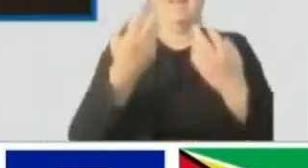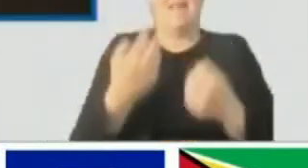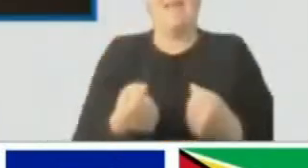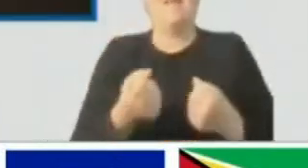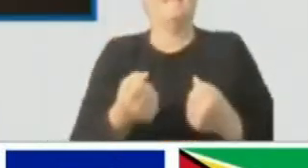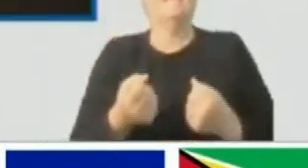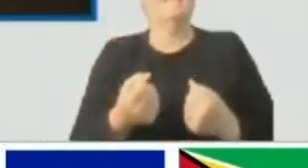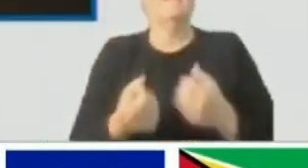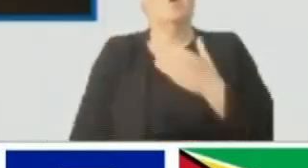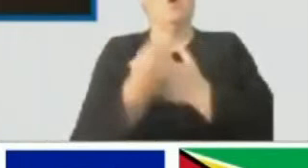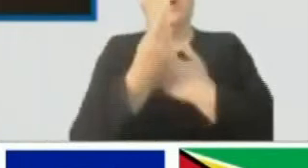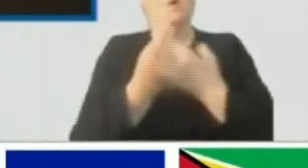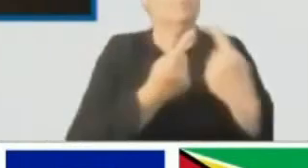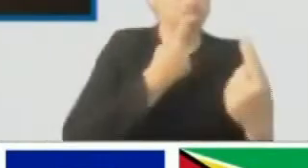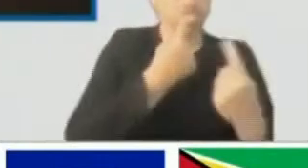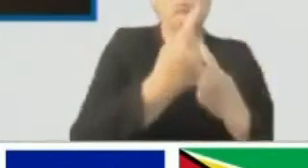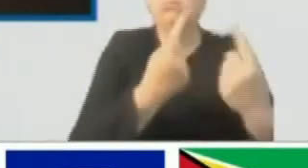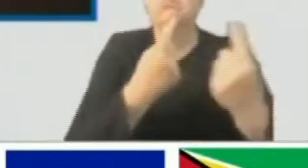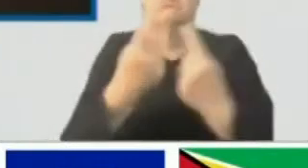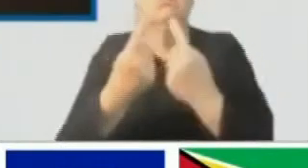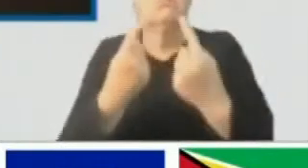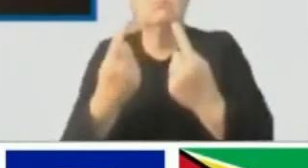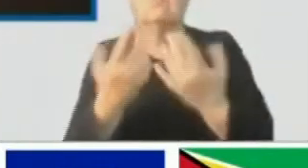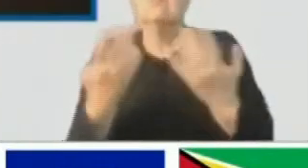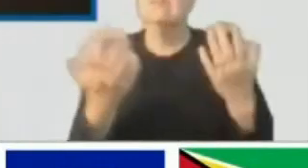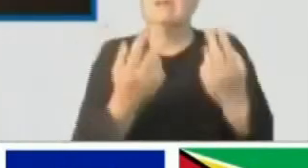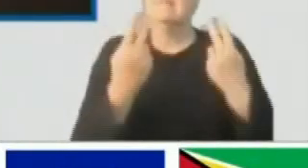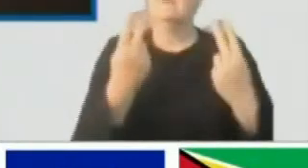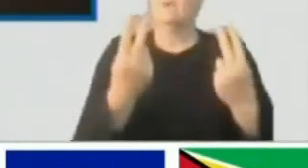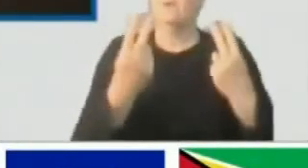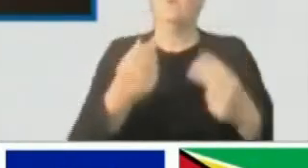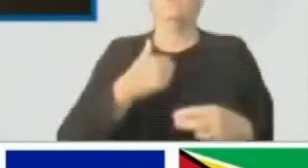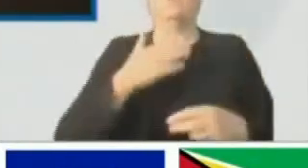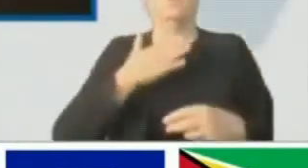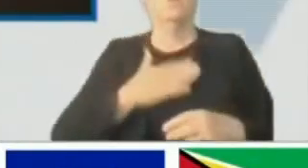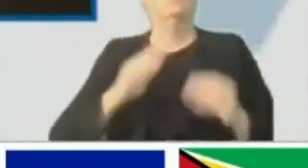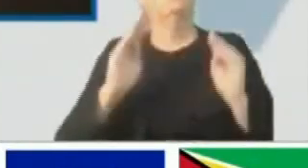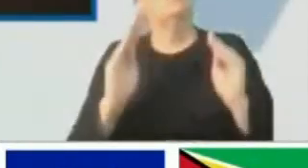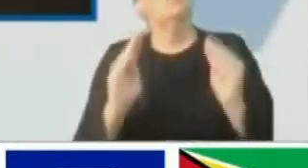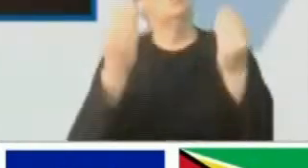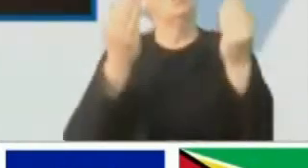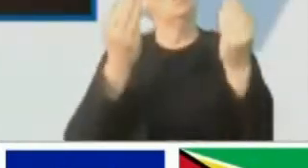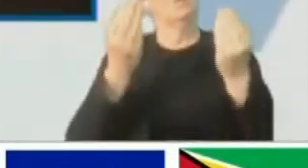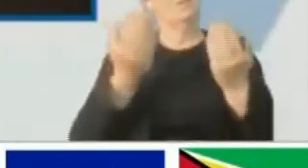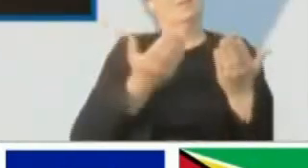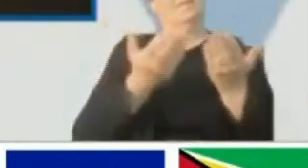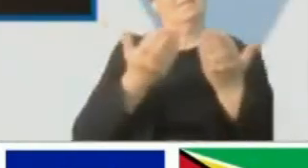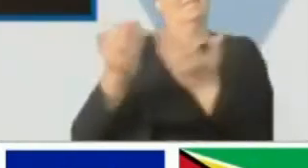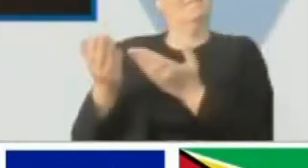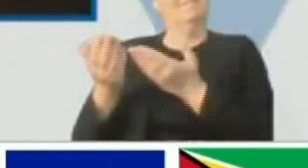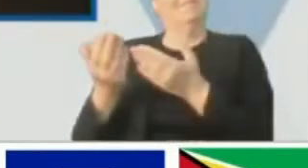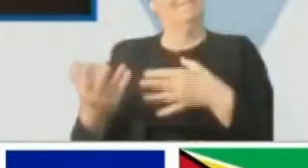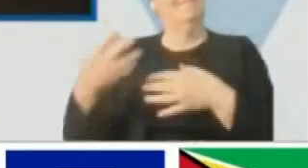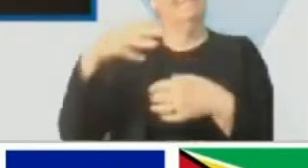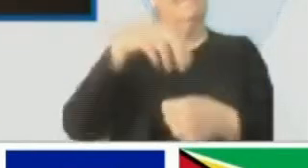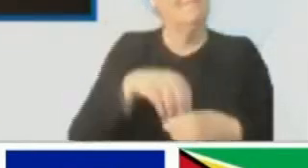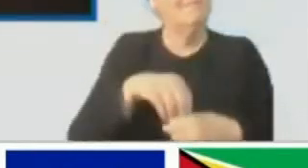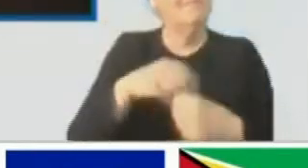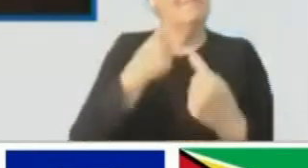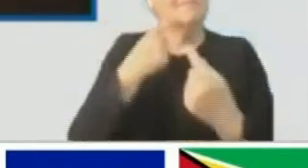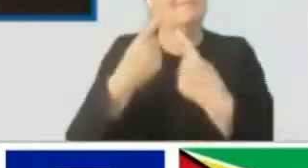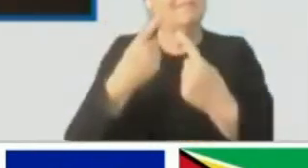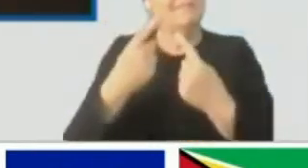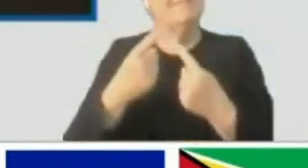we have the voice of the youth as a part of our deliberations. So help me welcome the Youth Ambassador for Jamaica's Office